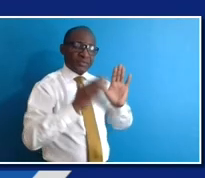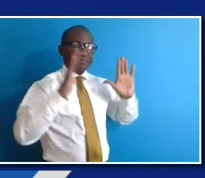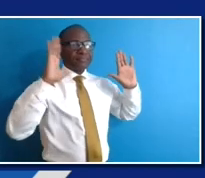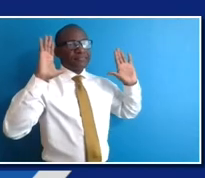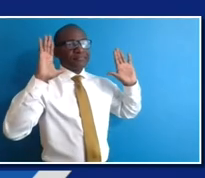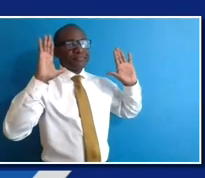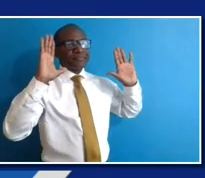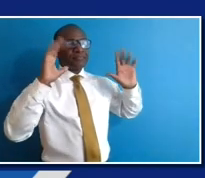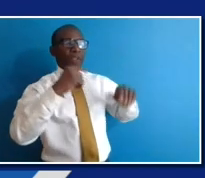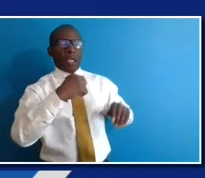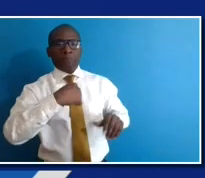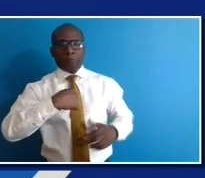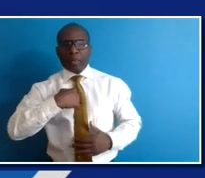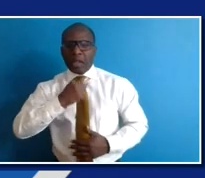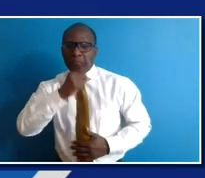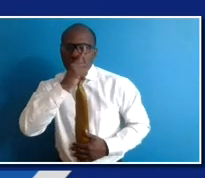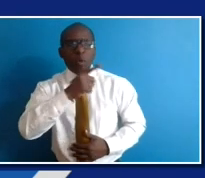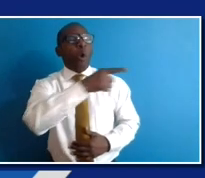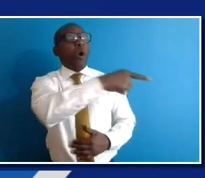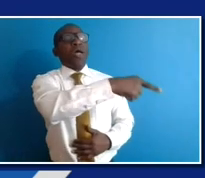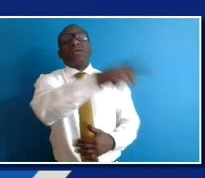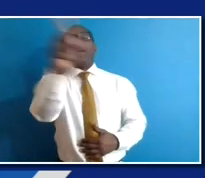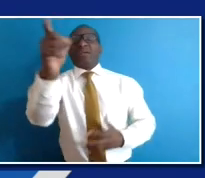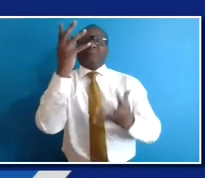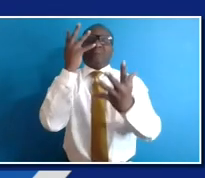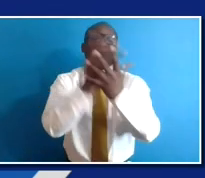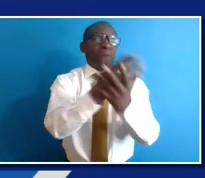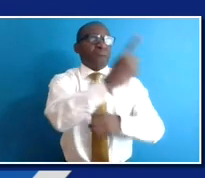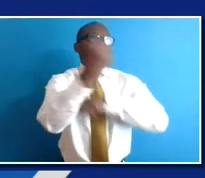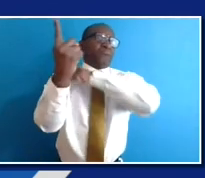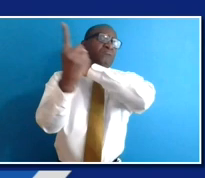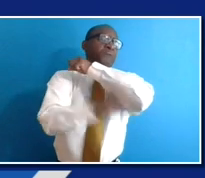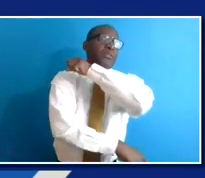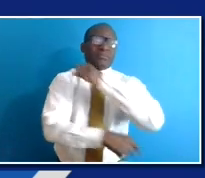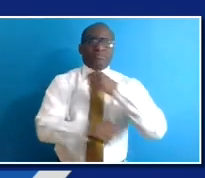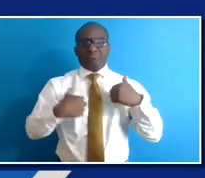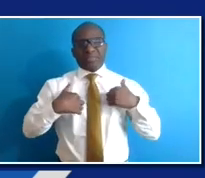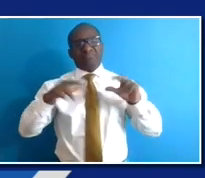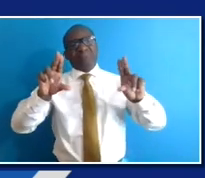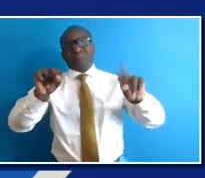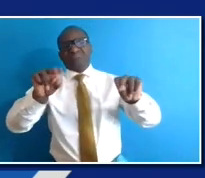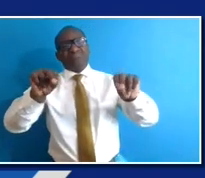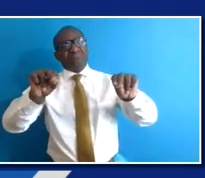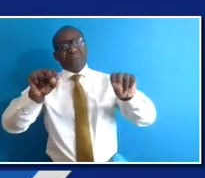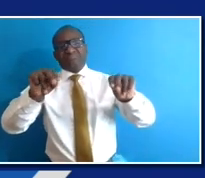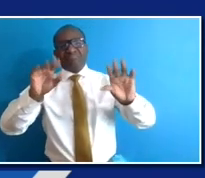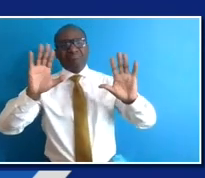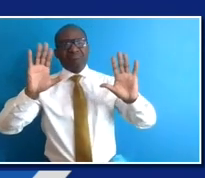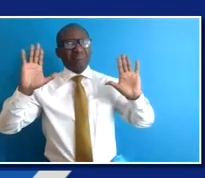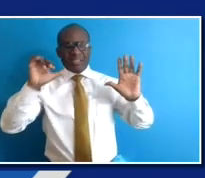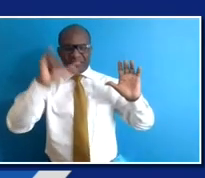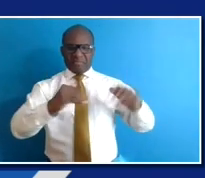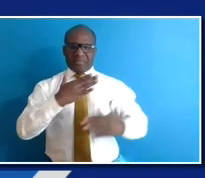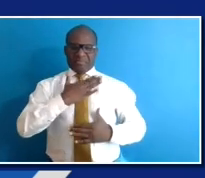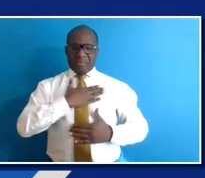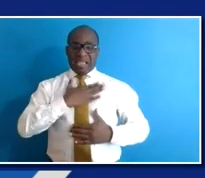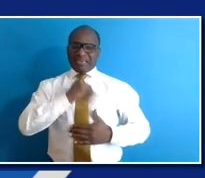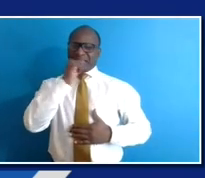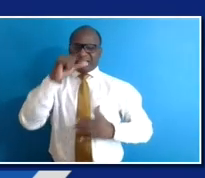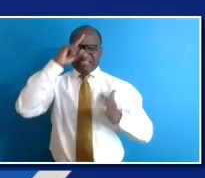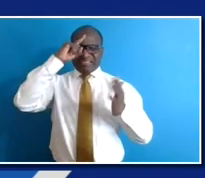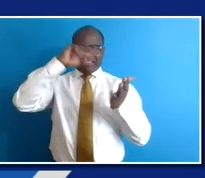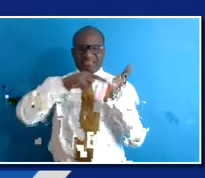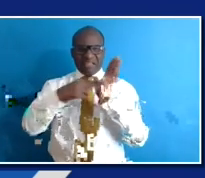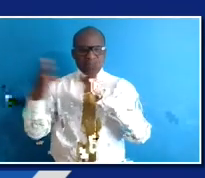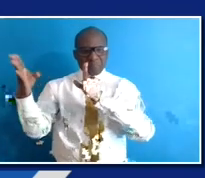be productive. And in a large group of people, we've already had situations for other reasons that have caused conflict between average citizens and police.